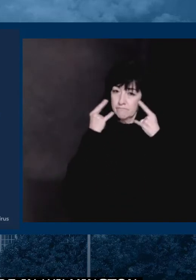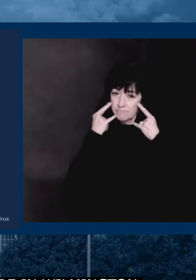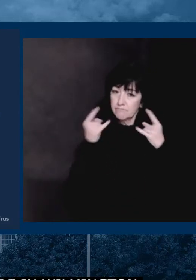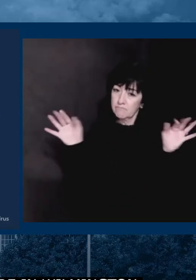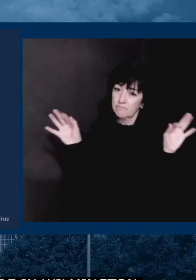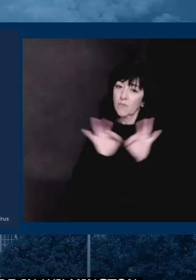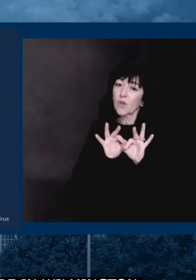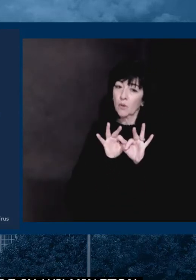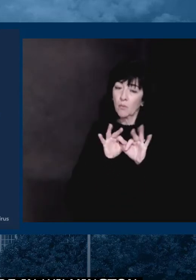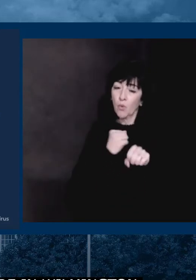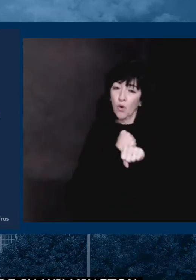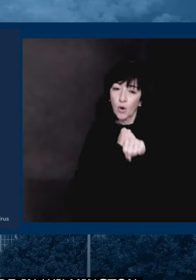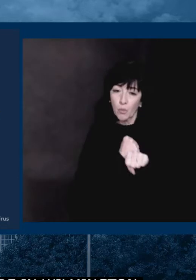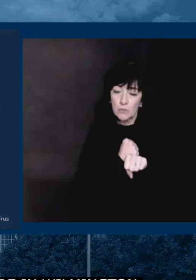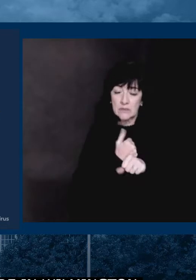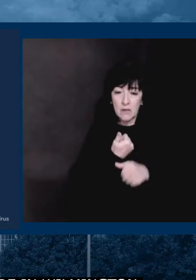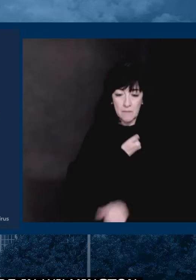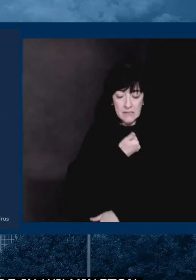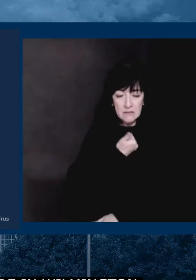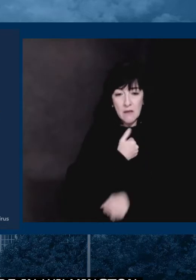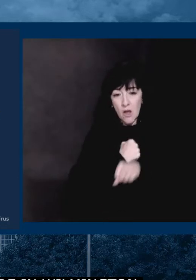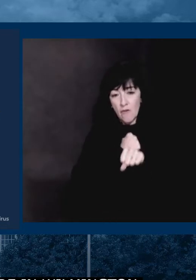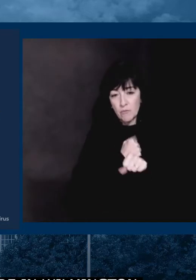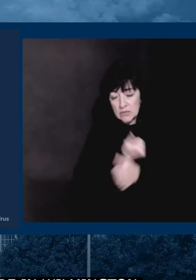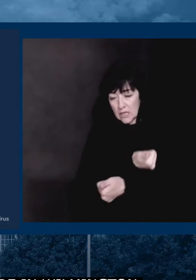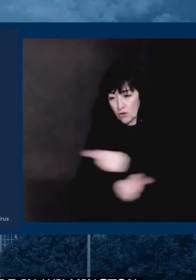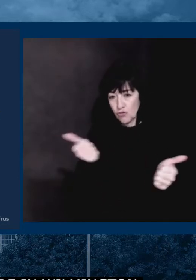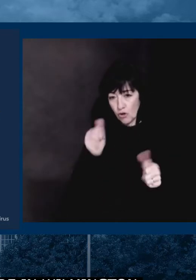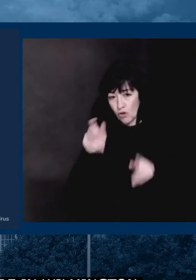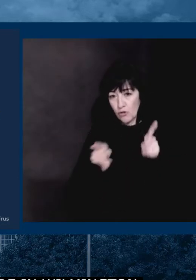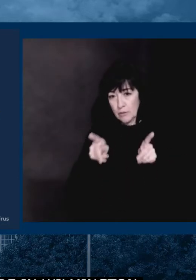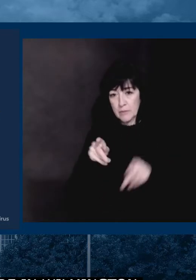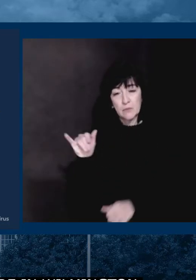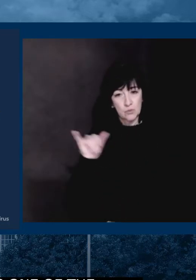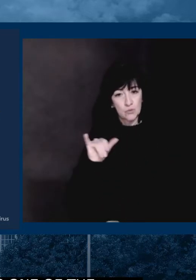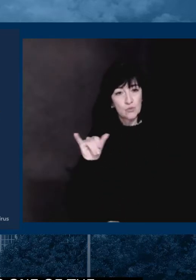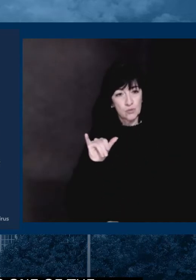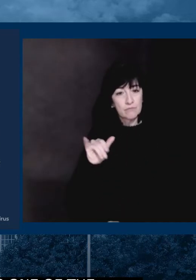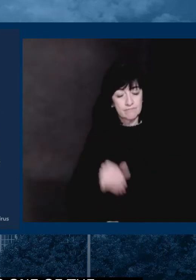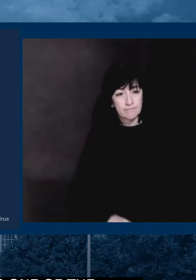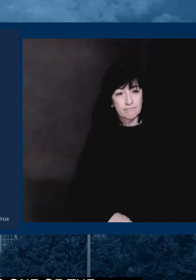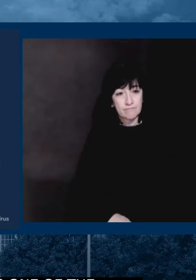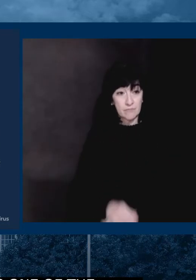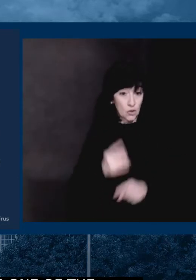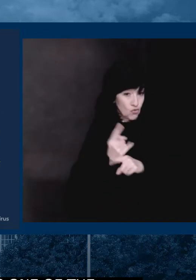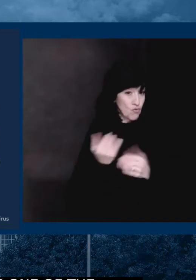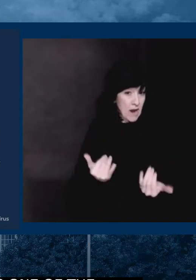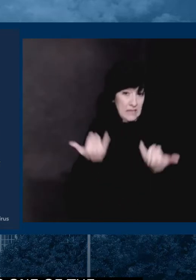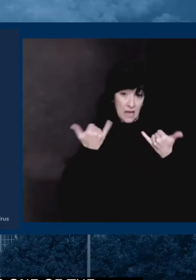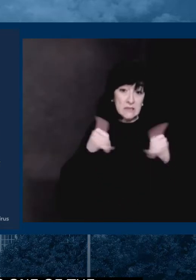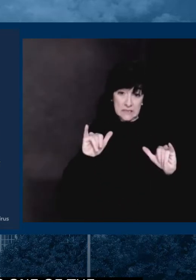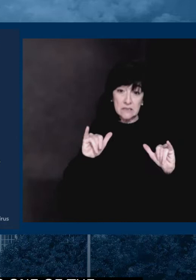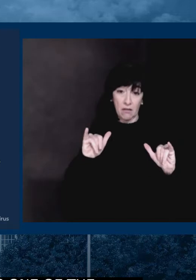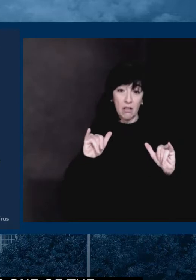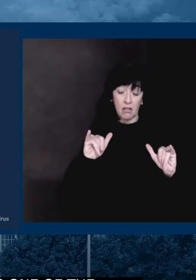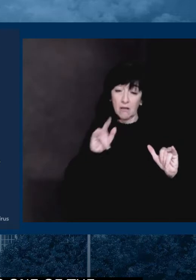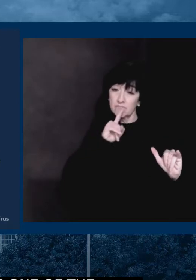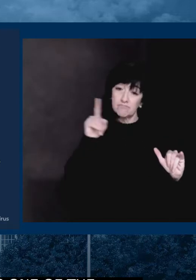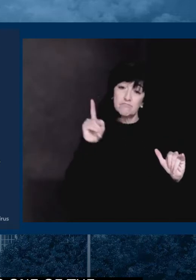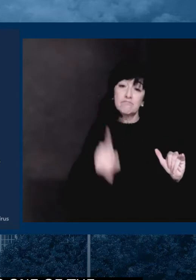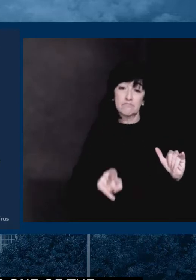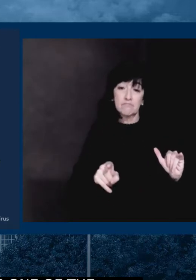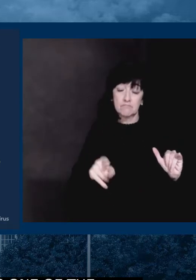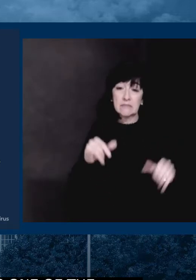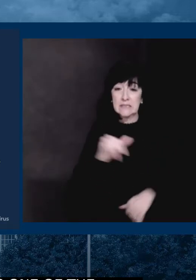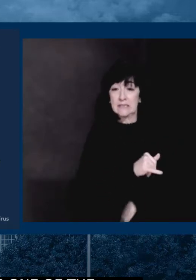to prevent the spread of COVID-19. We do have, as I said, a stay-at-home advisory in effect. We strongly advise folks